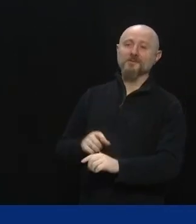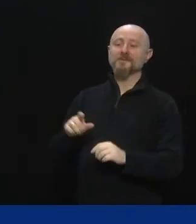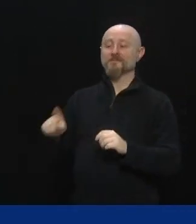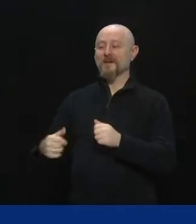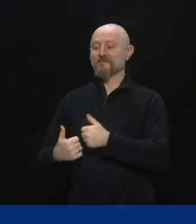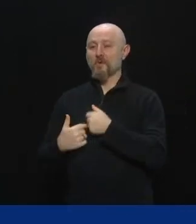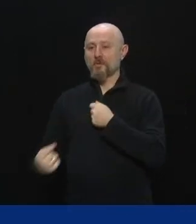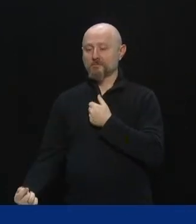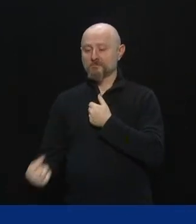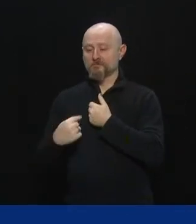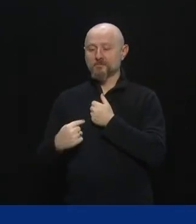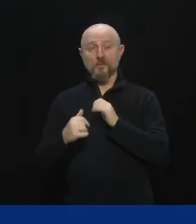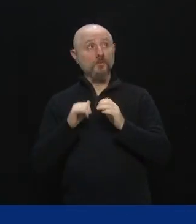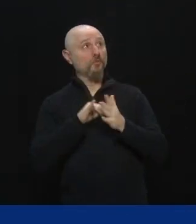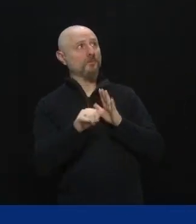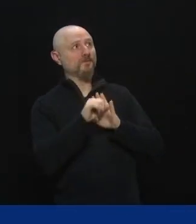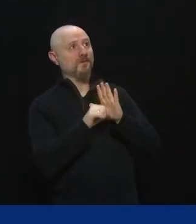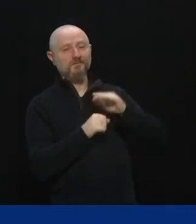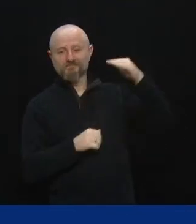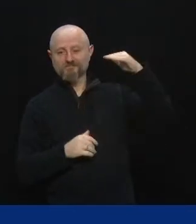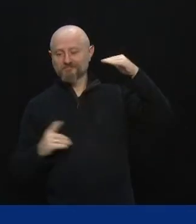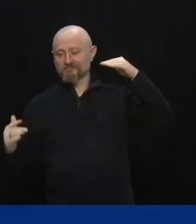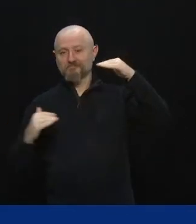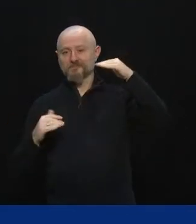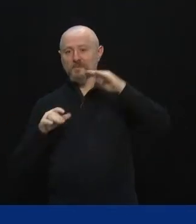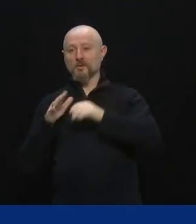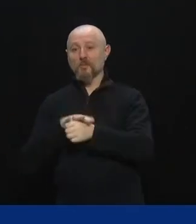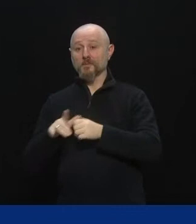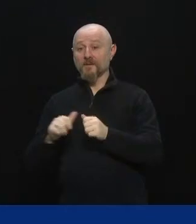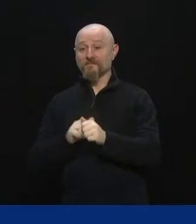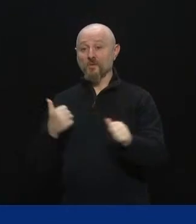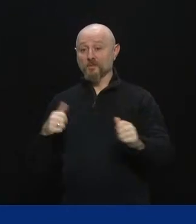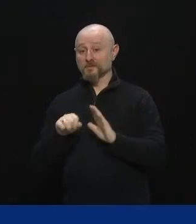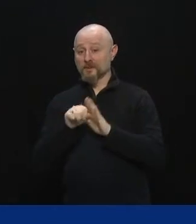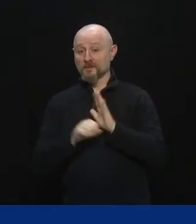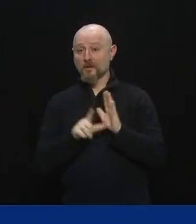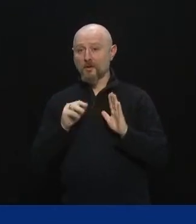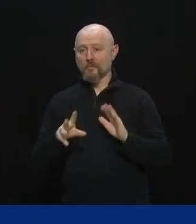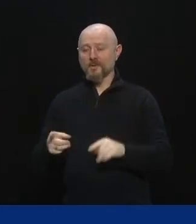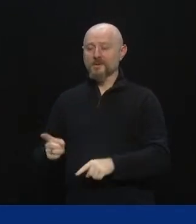They have to follow state law. In